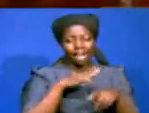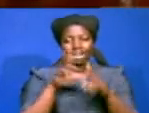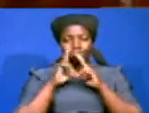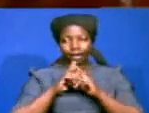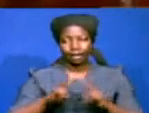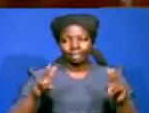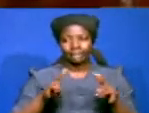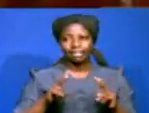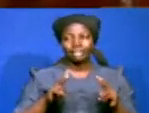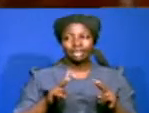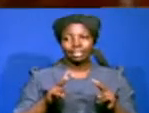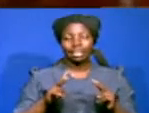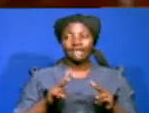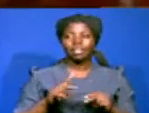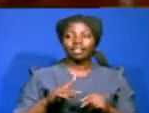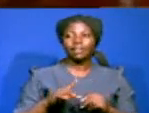He